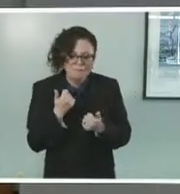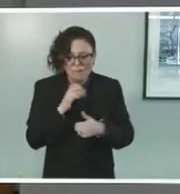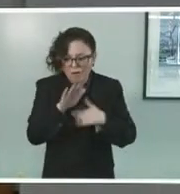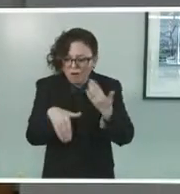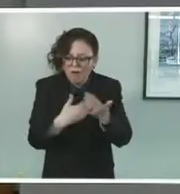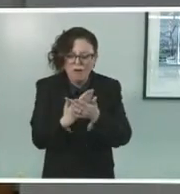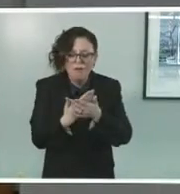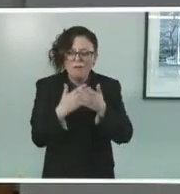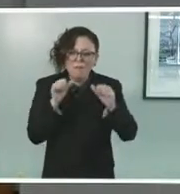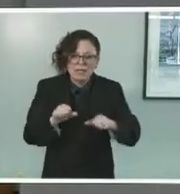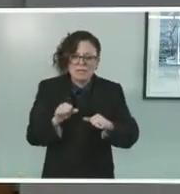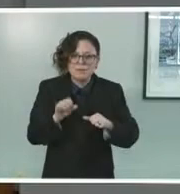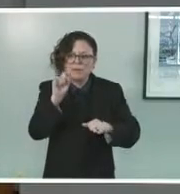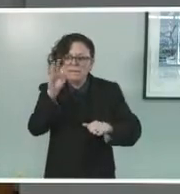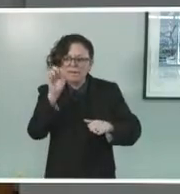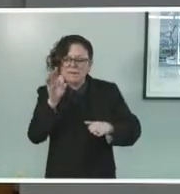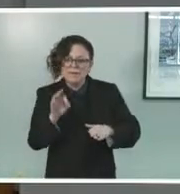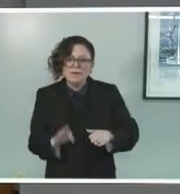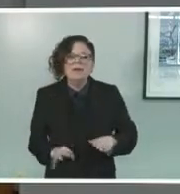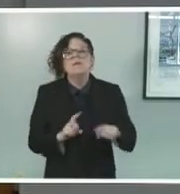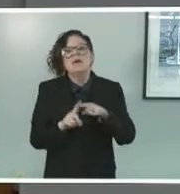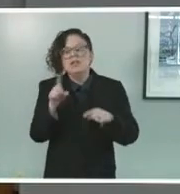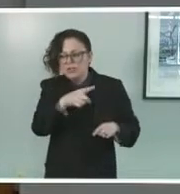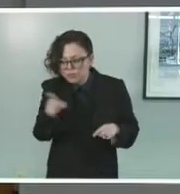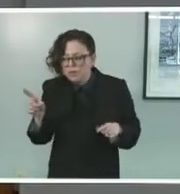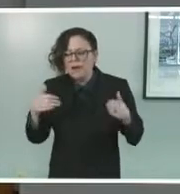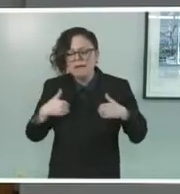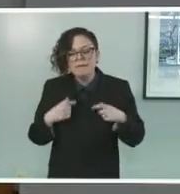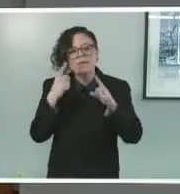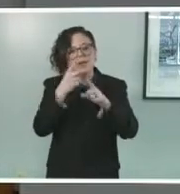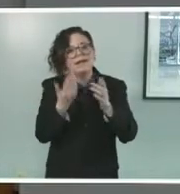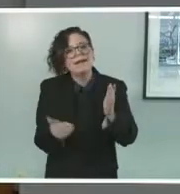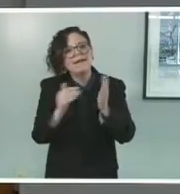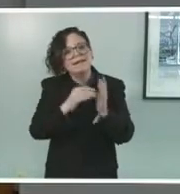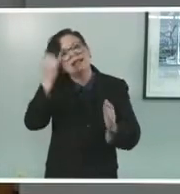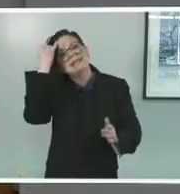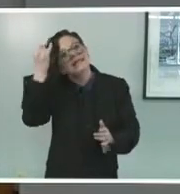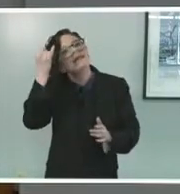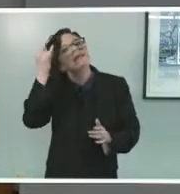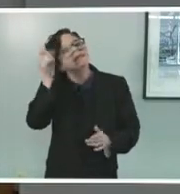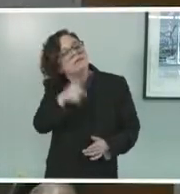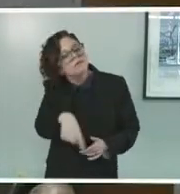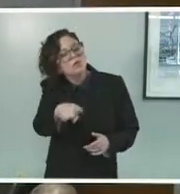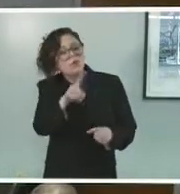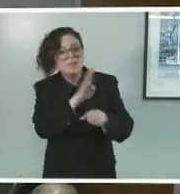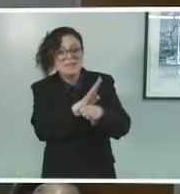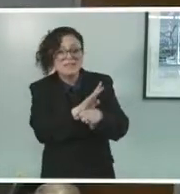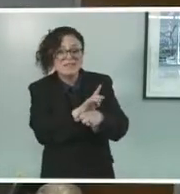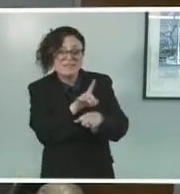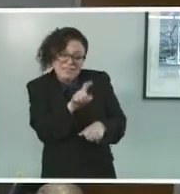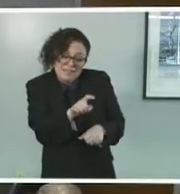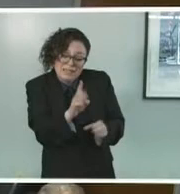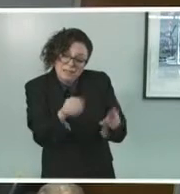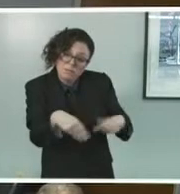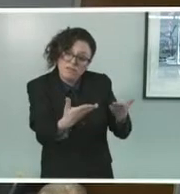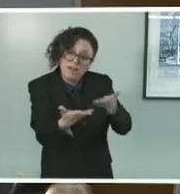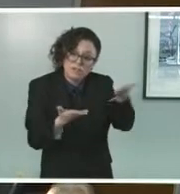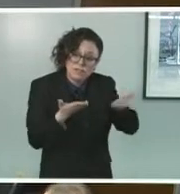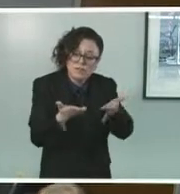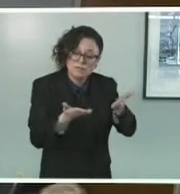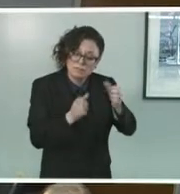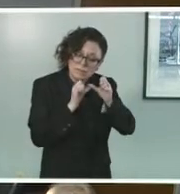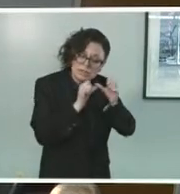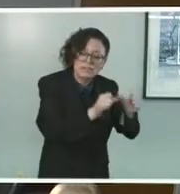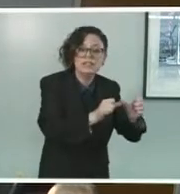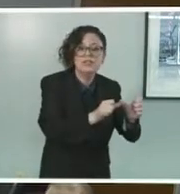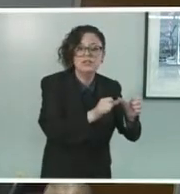on several occasions that the idea is to allow those businesses that need to provide services to the public to continue